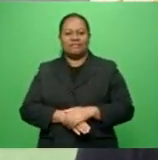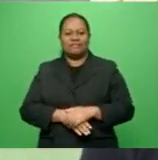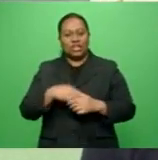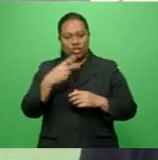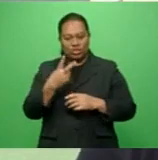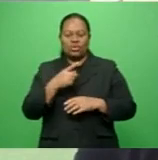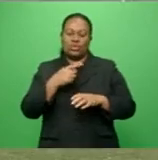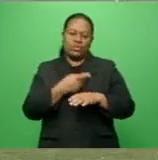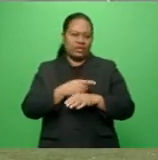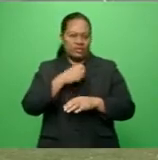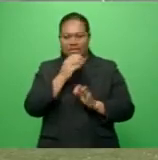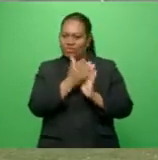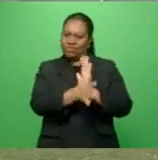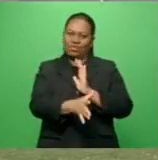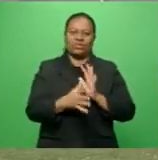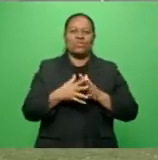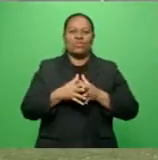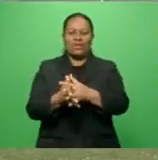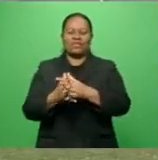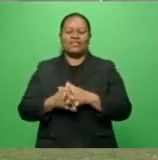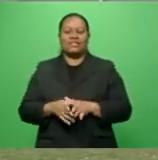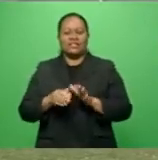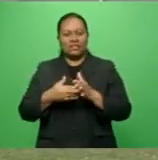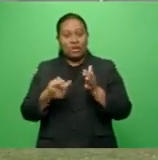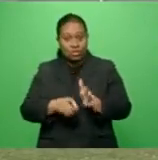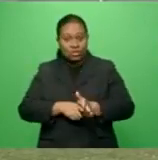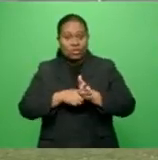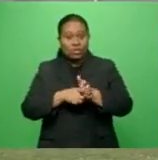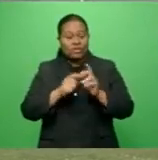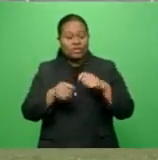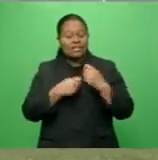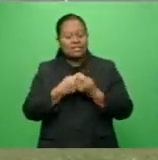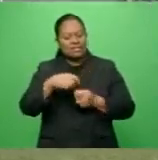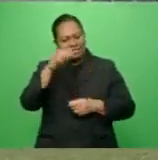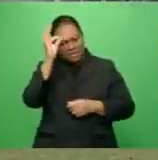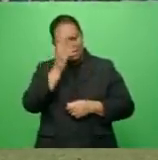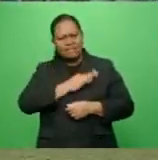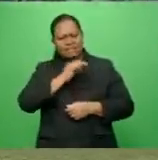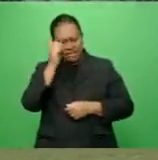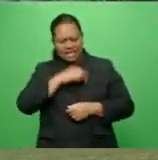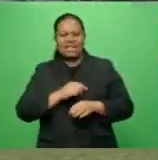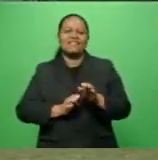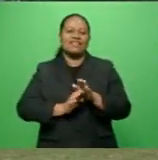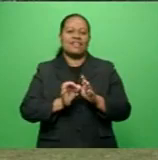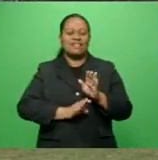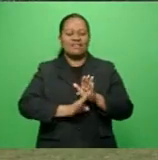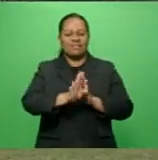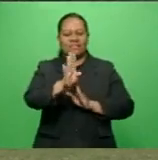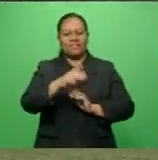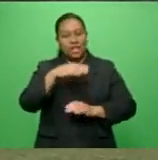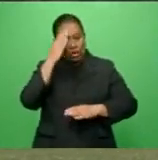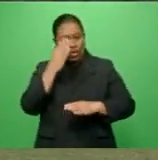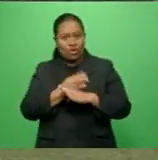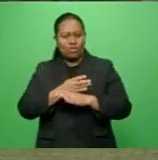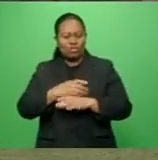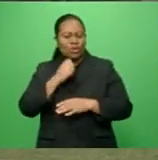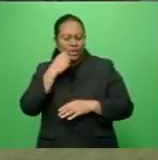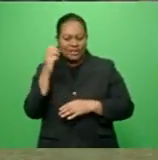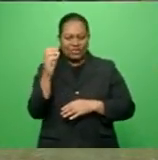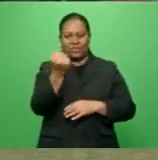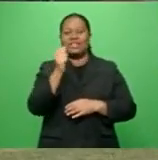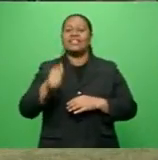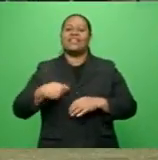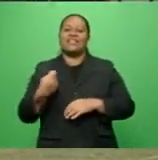row we're coming to the western side. For Lautoka, the side believes they can still improve and hopefully get a win in their